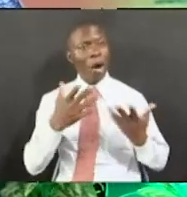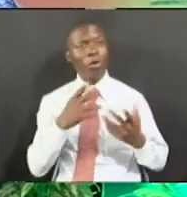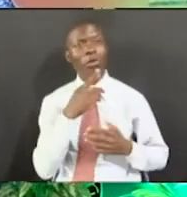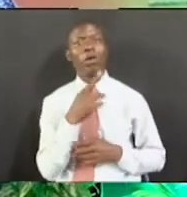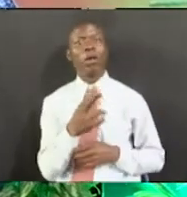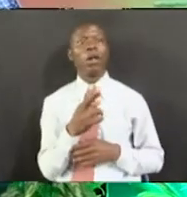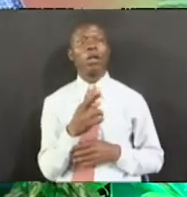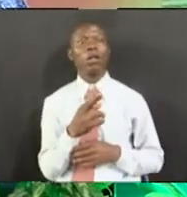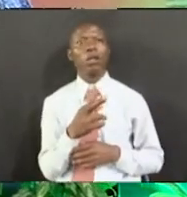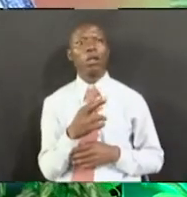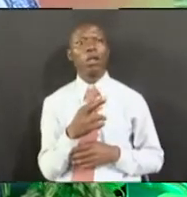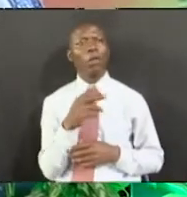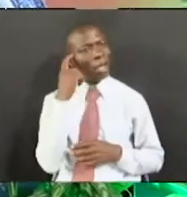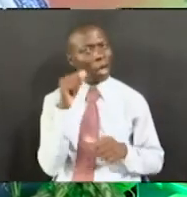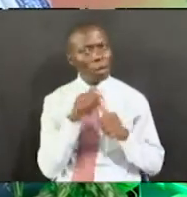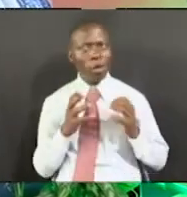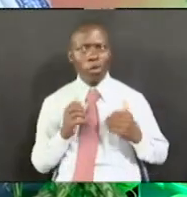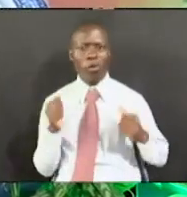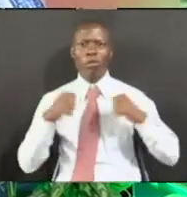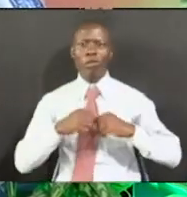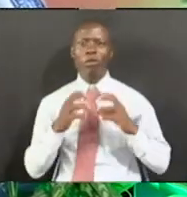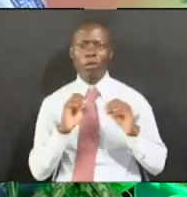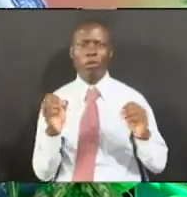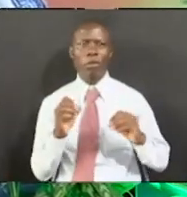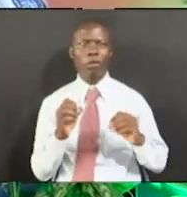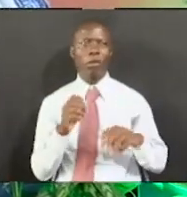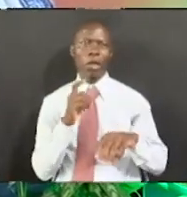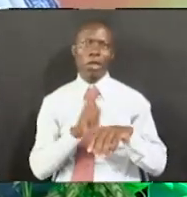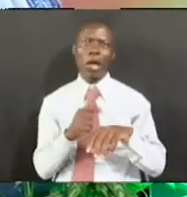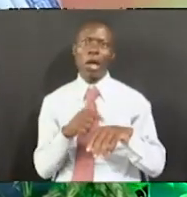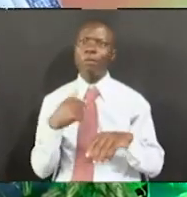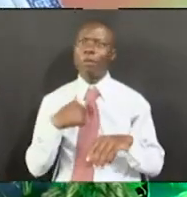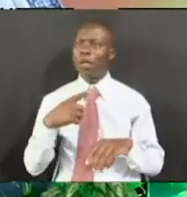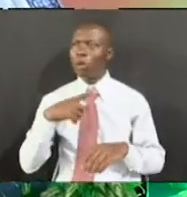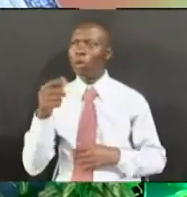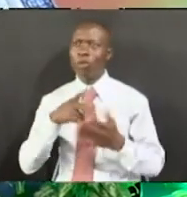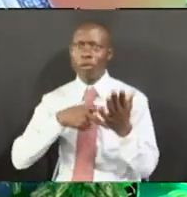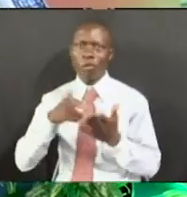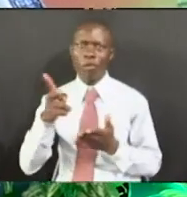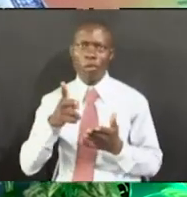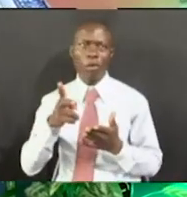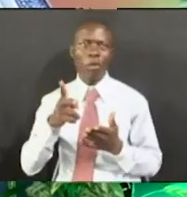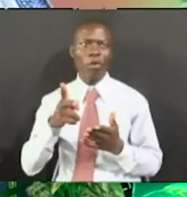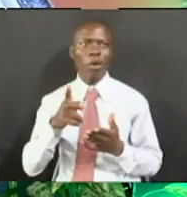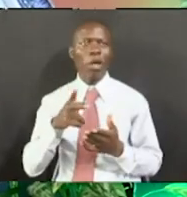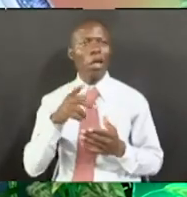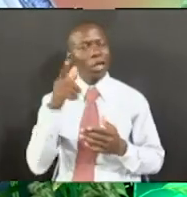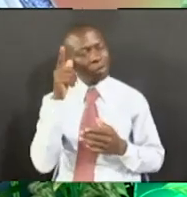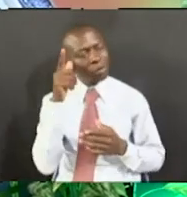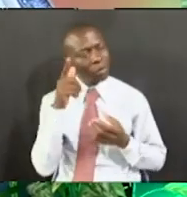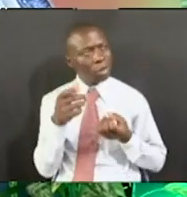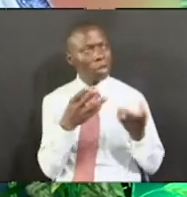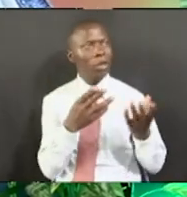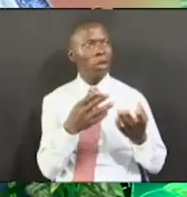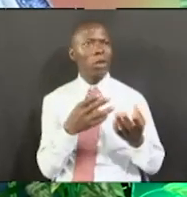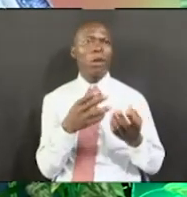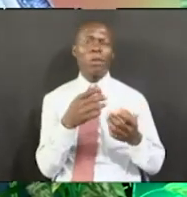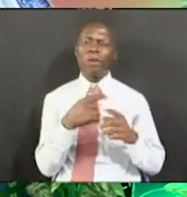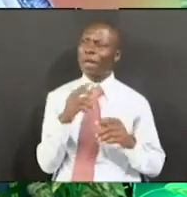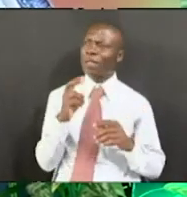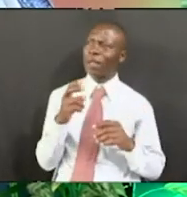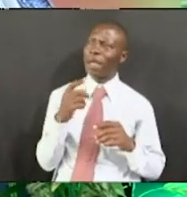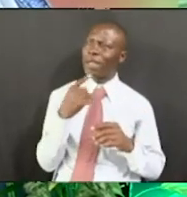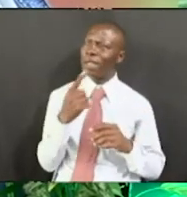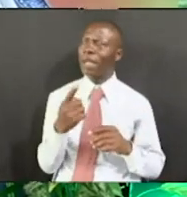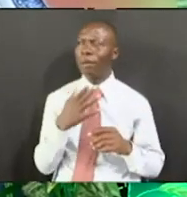When I was going to pay diary, I just told my wife, I don't have money. Tell them. that the person